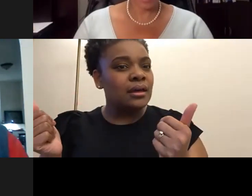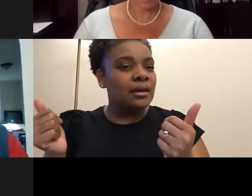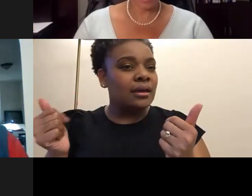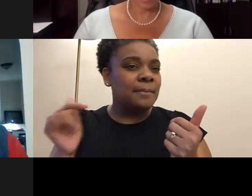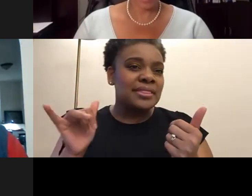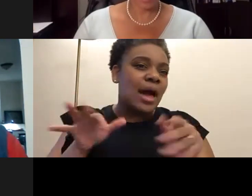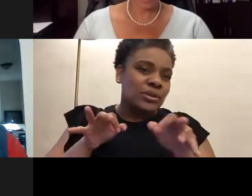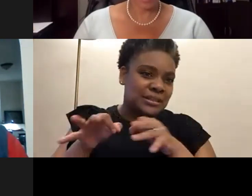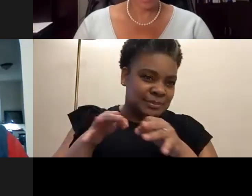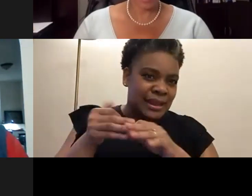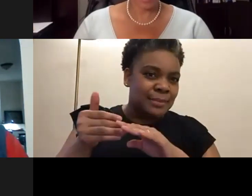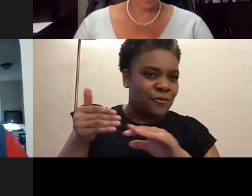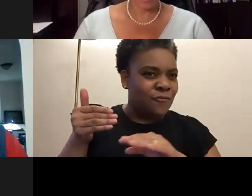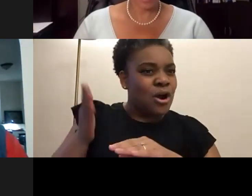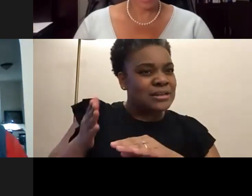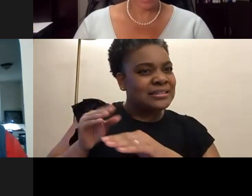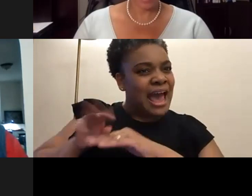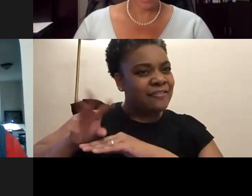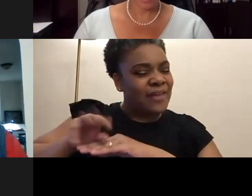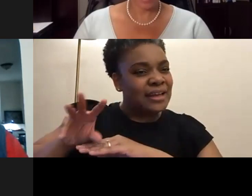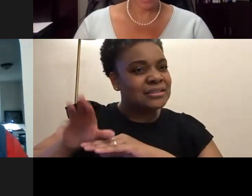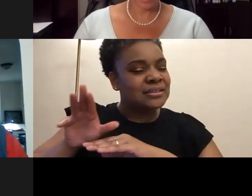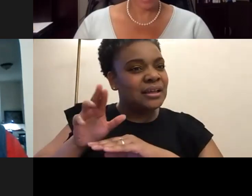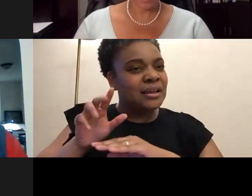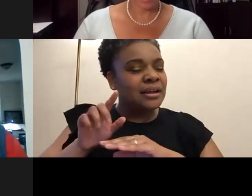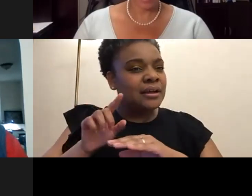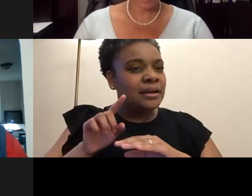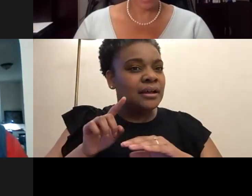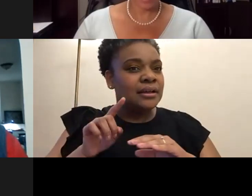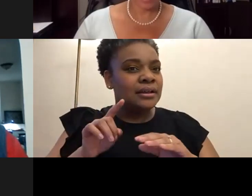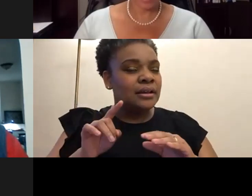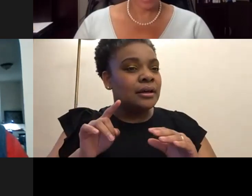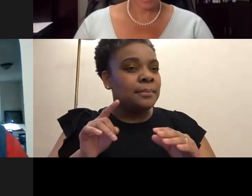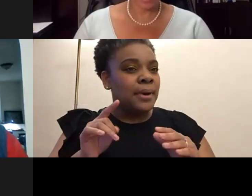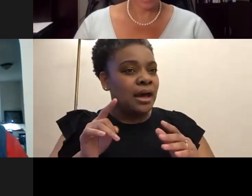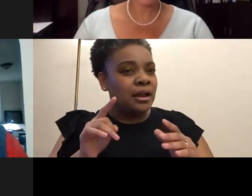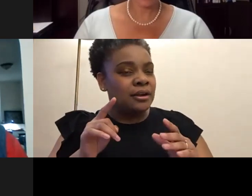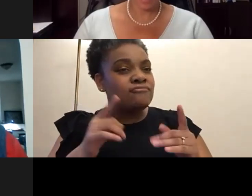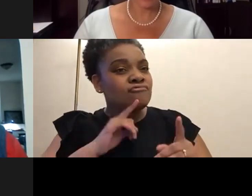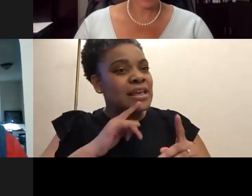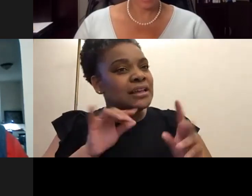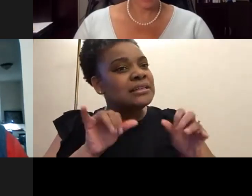so forth. So I think please just stay calm, be mindful, get